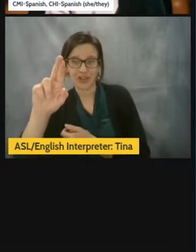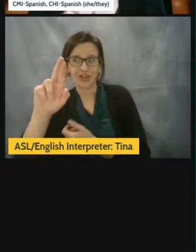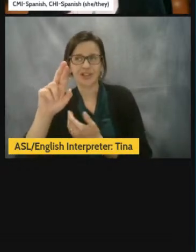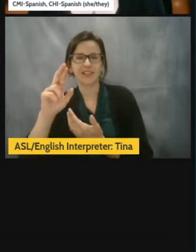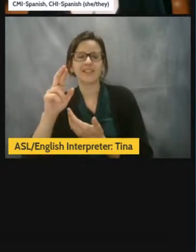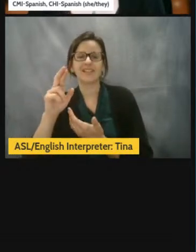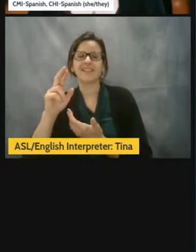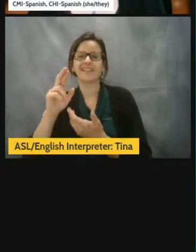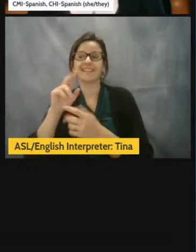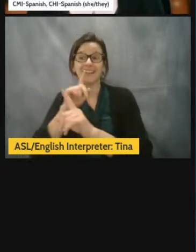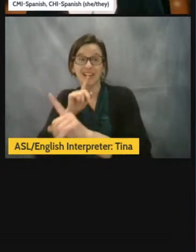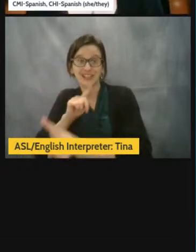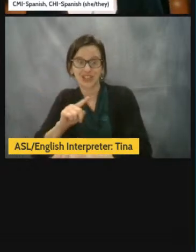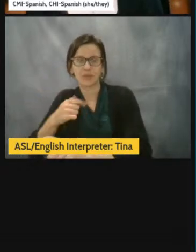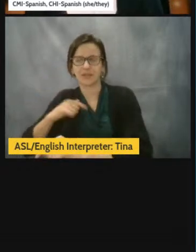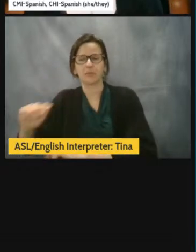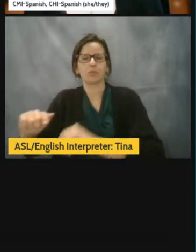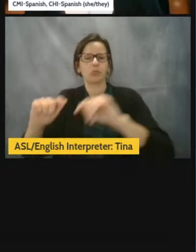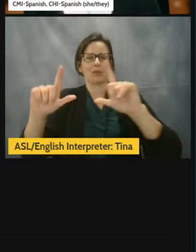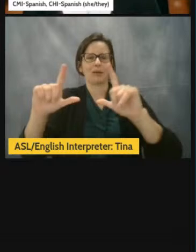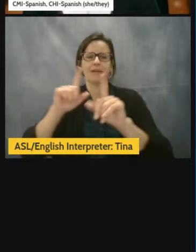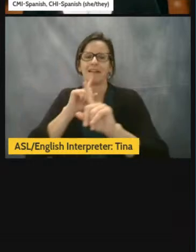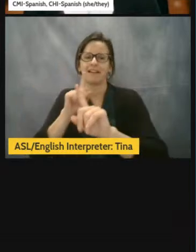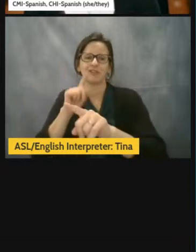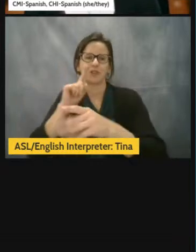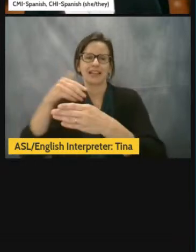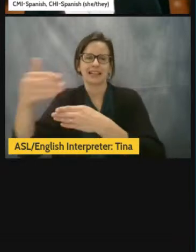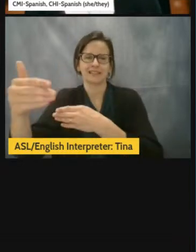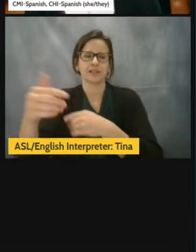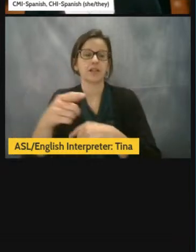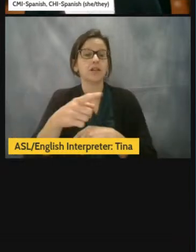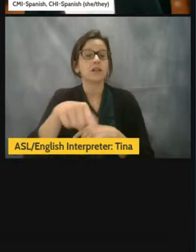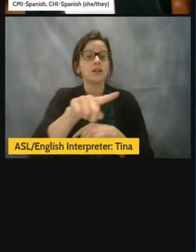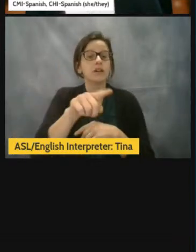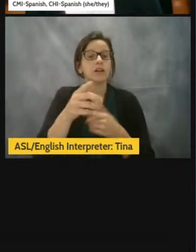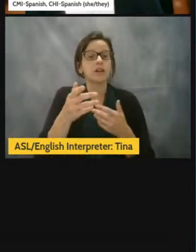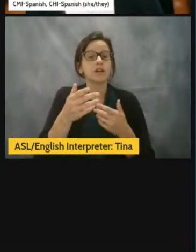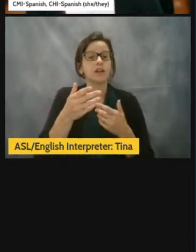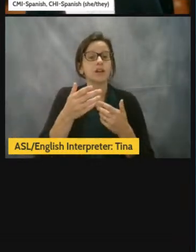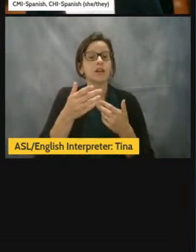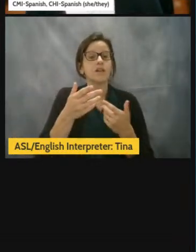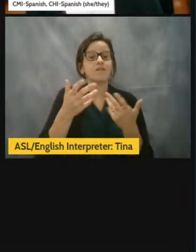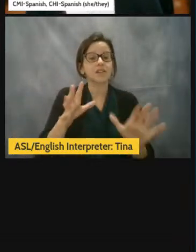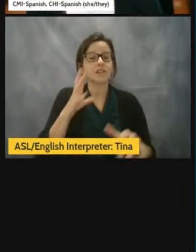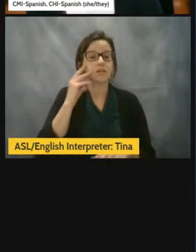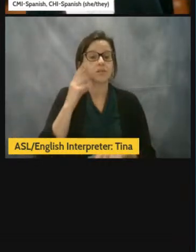So I asked the question, have you ever had your sex chromosomes tested?